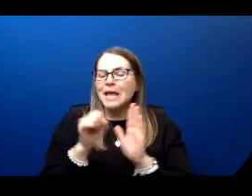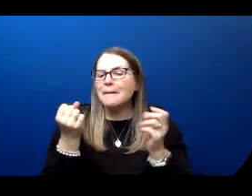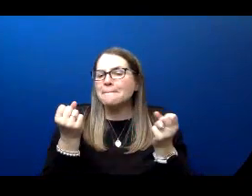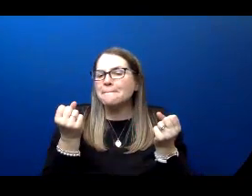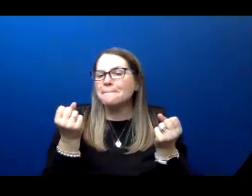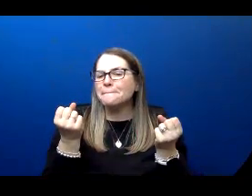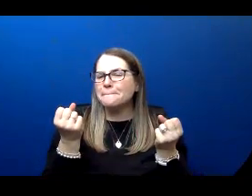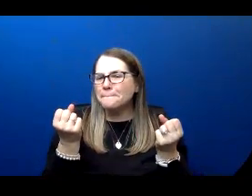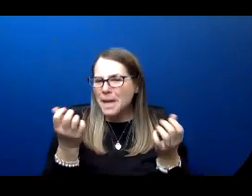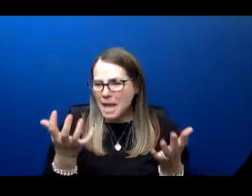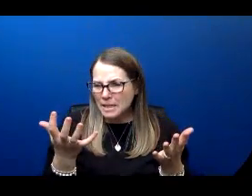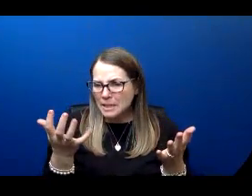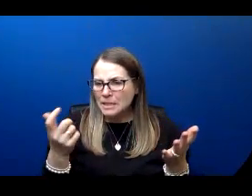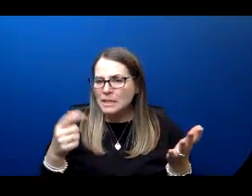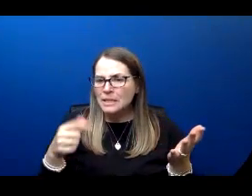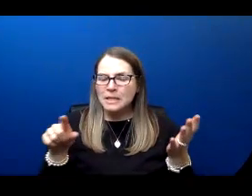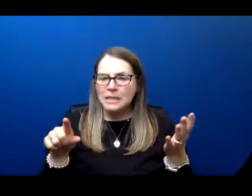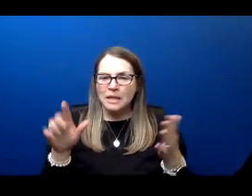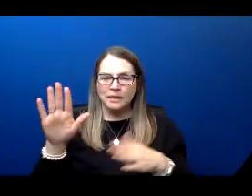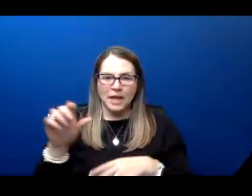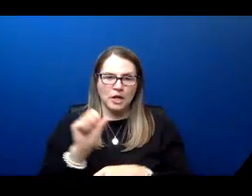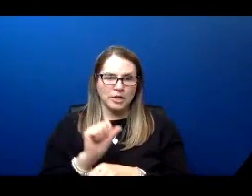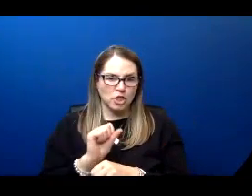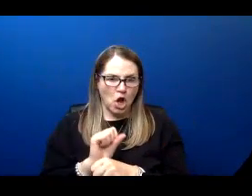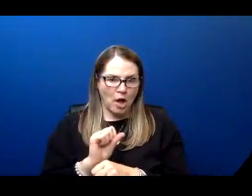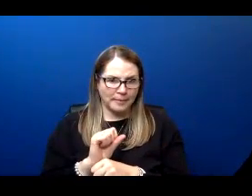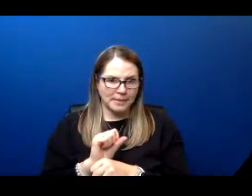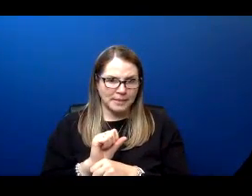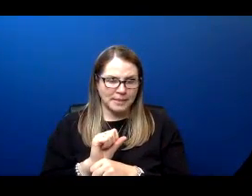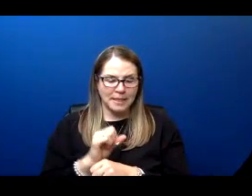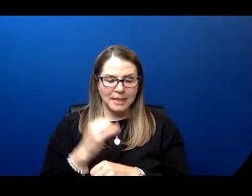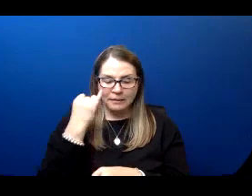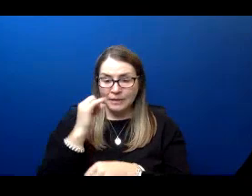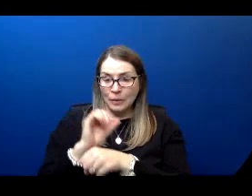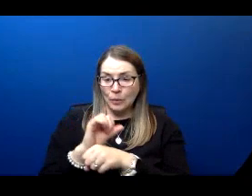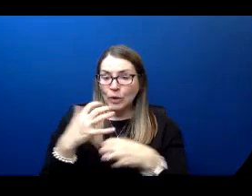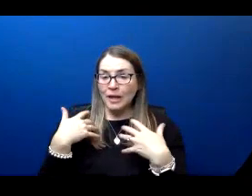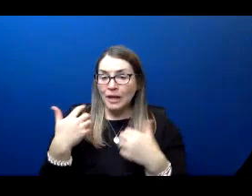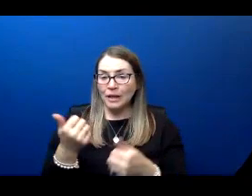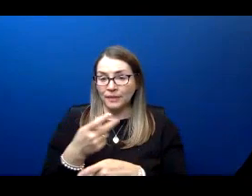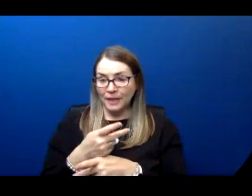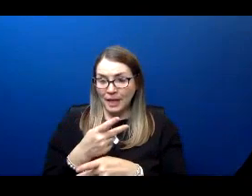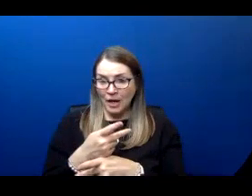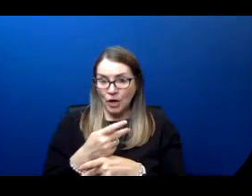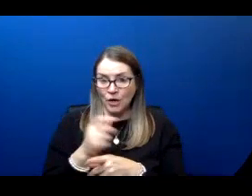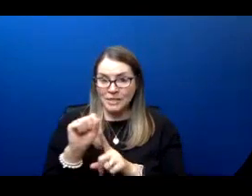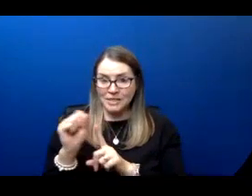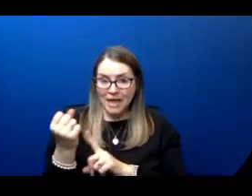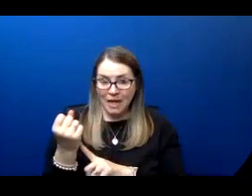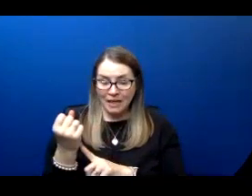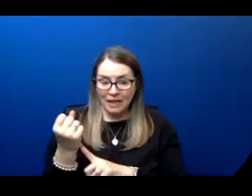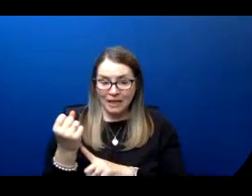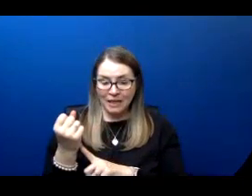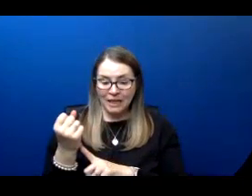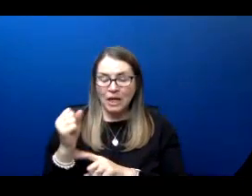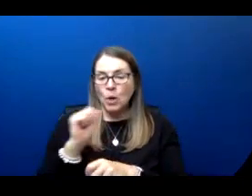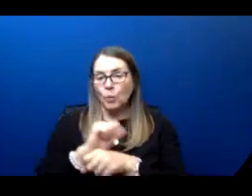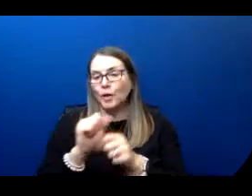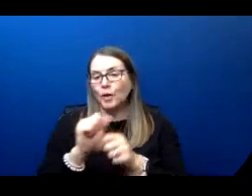actually work or their jobs, particularly if they work in the healthcare setting, or, they're working with